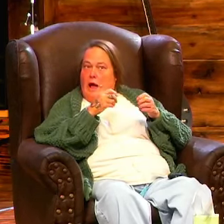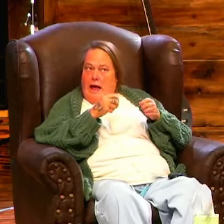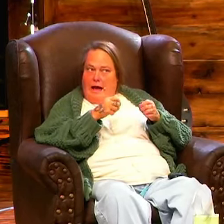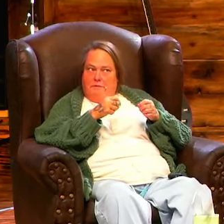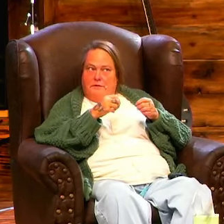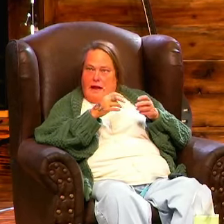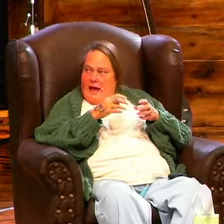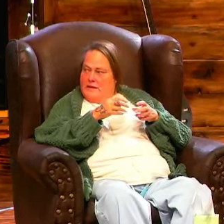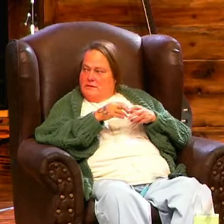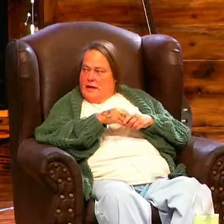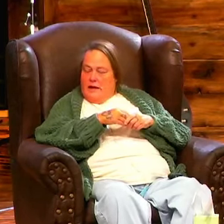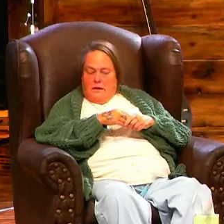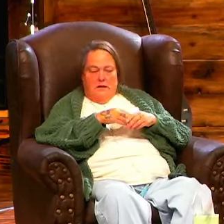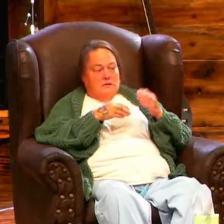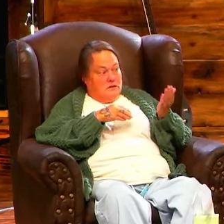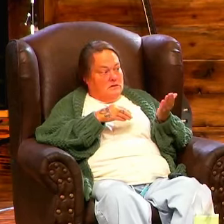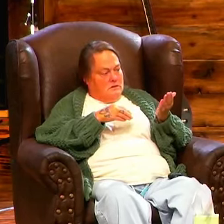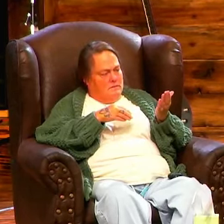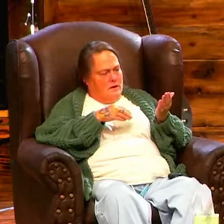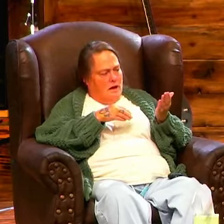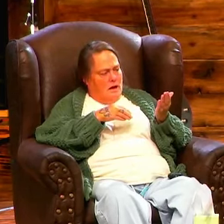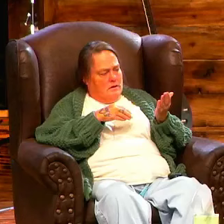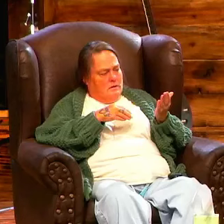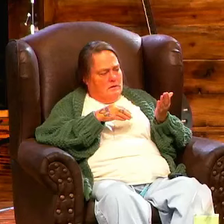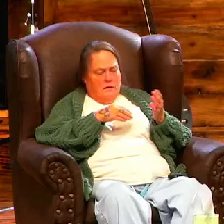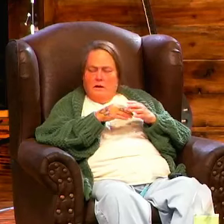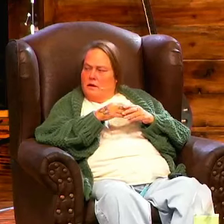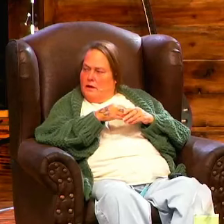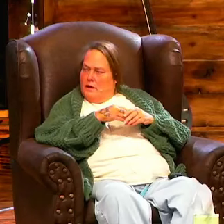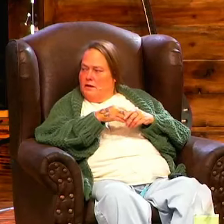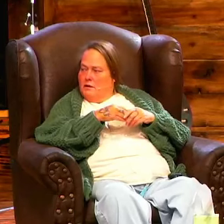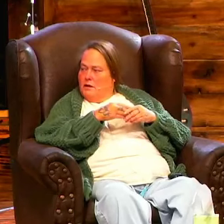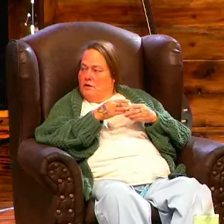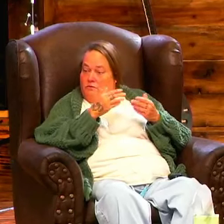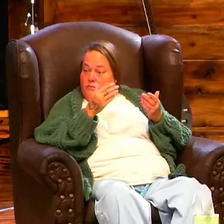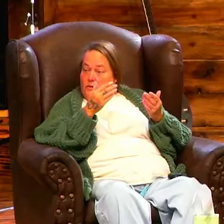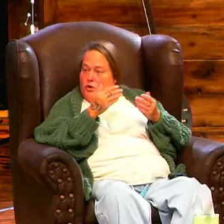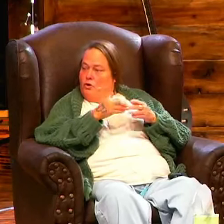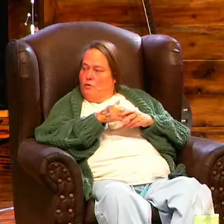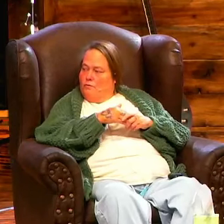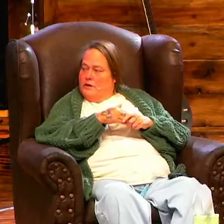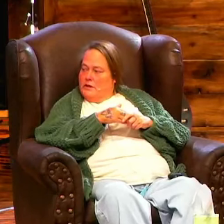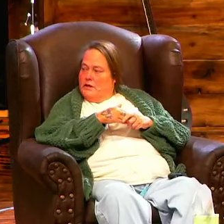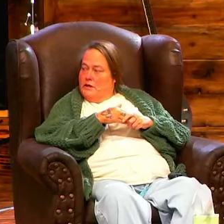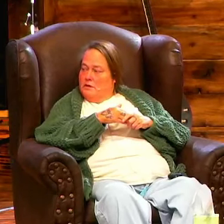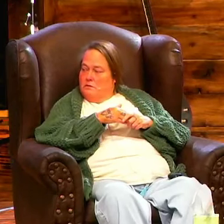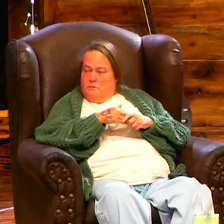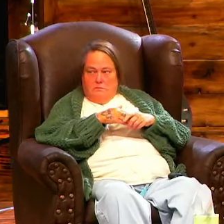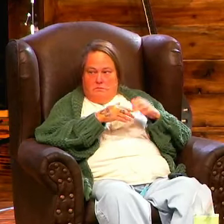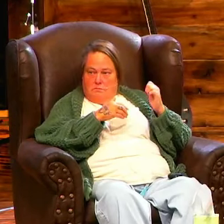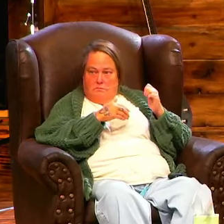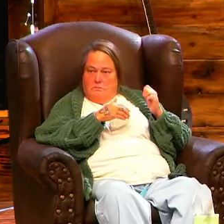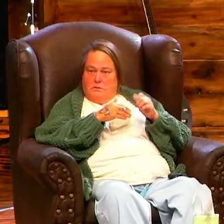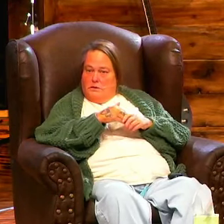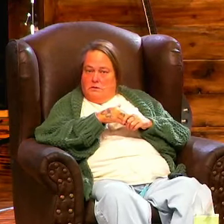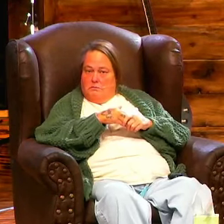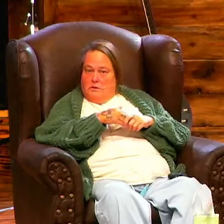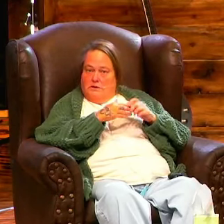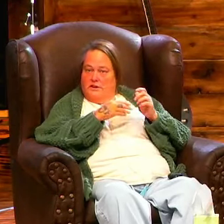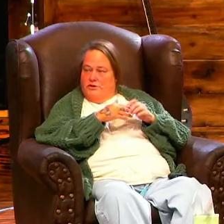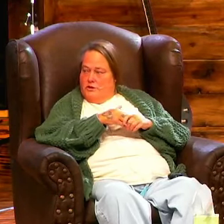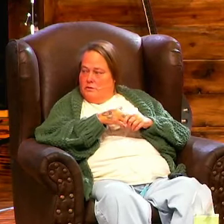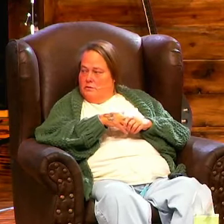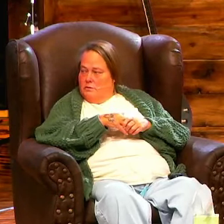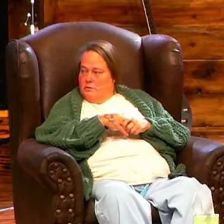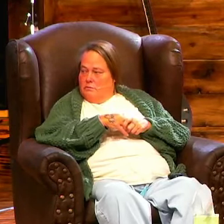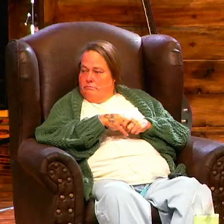You have to ask that, is this of God? And if you don't feel it is, then